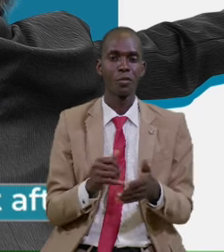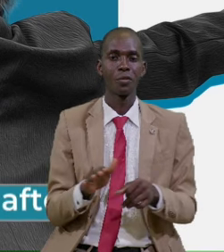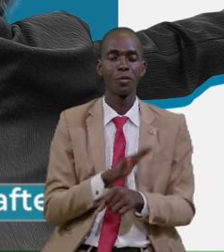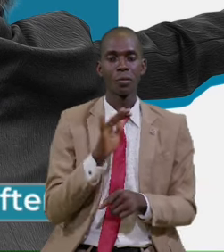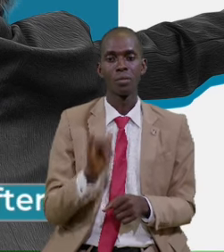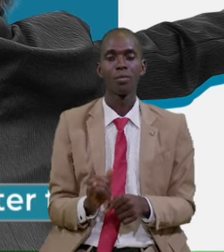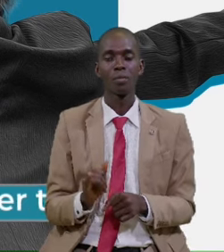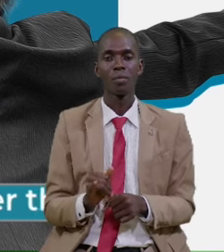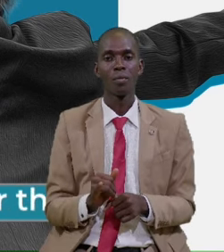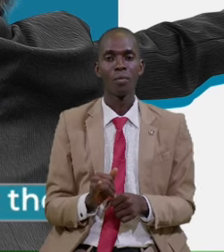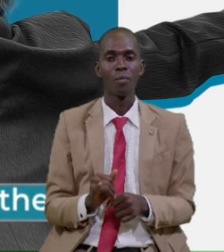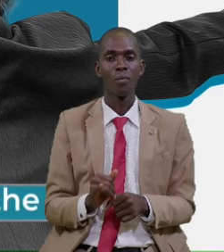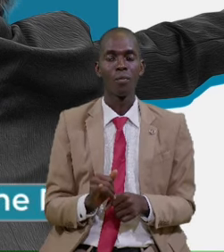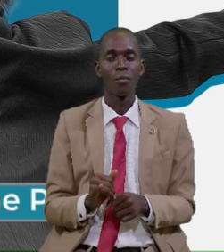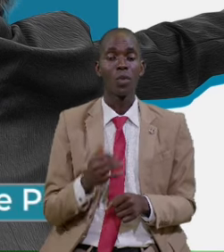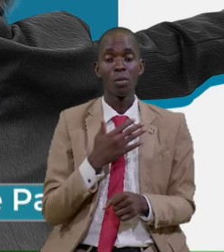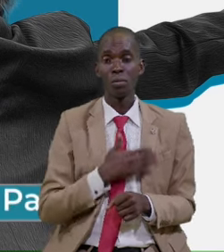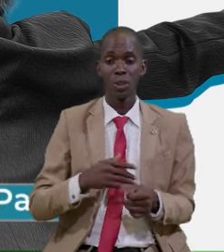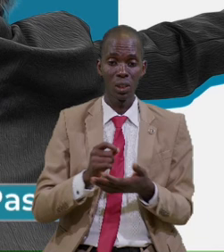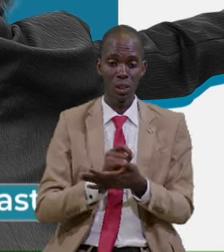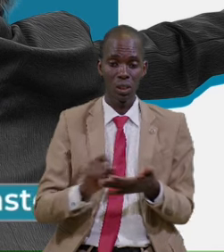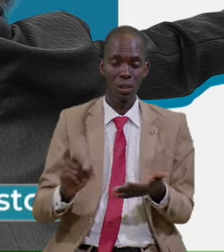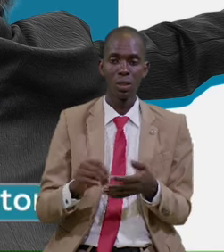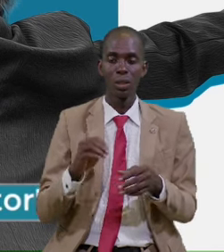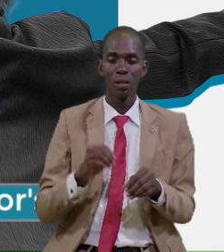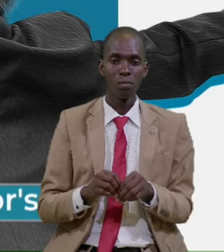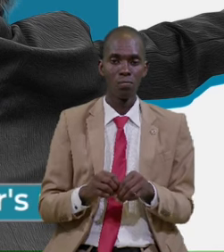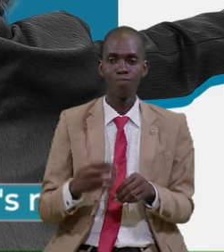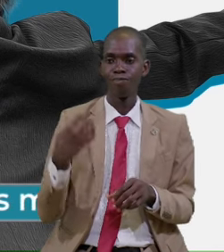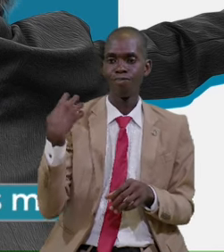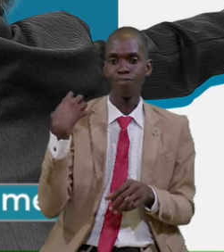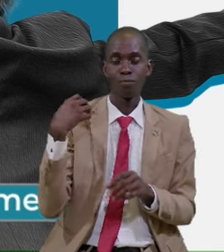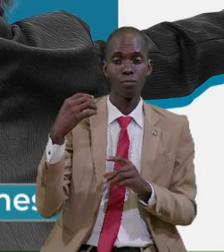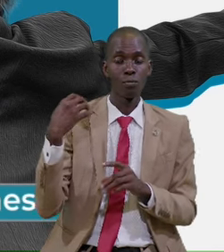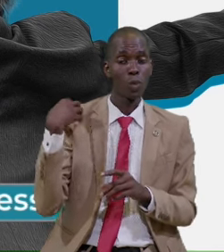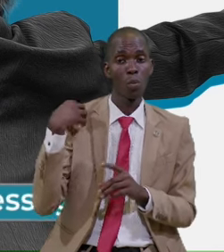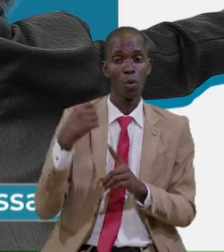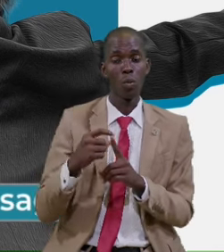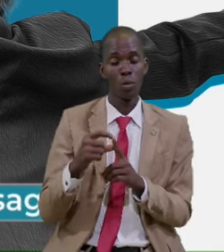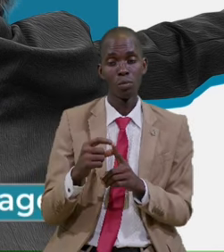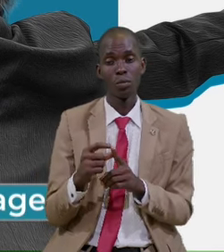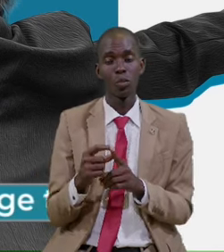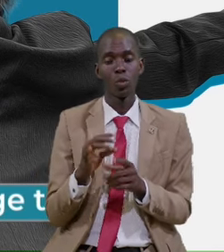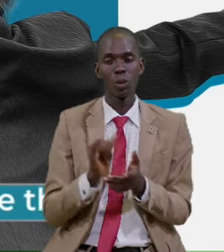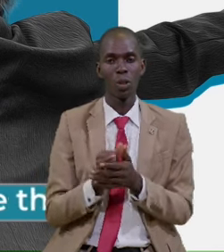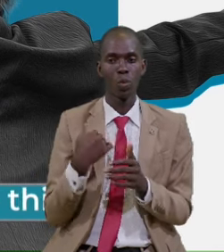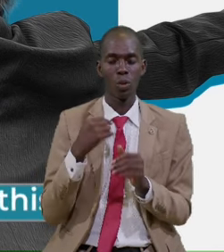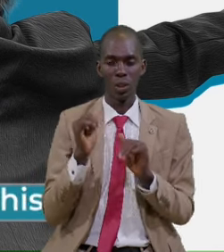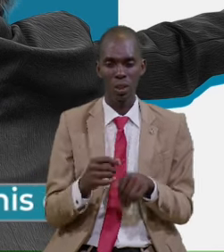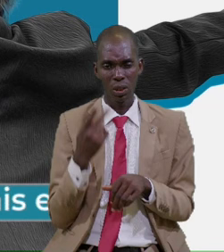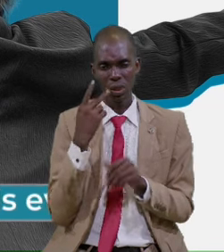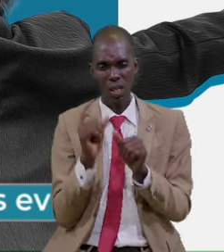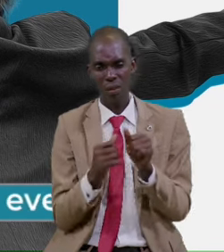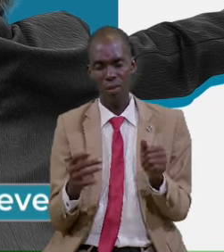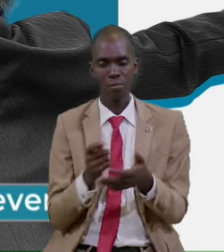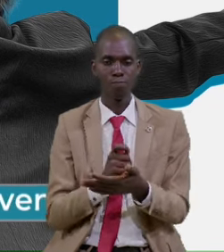Preferably, you should use the uppercase that is capital letter so we'll be able to read what you've written.